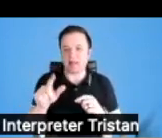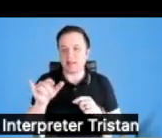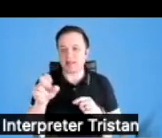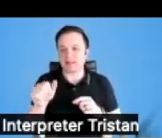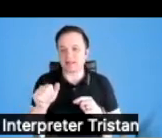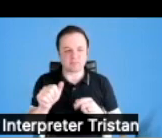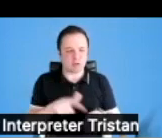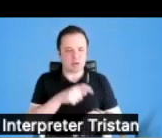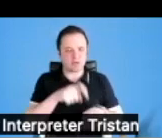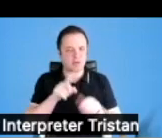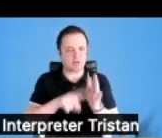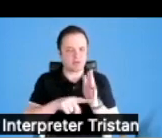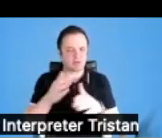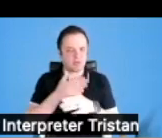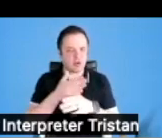research partners.